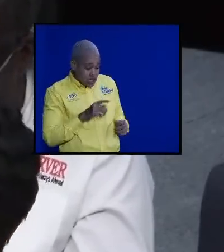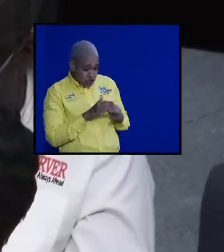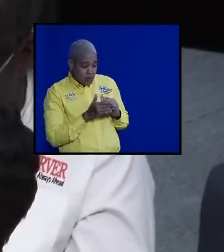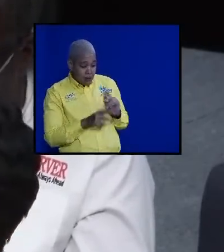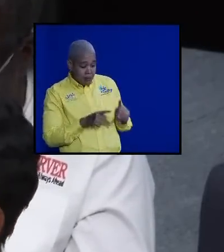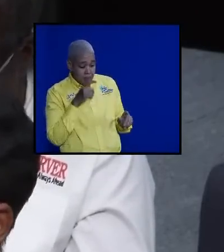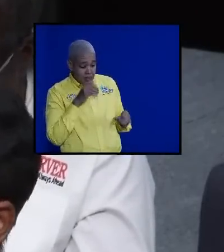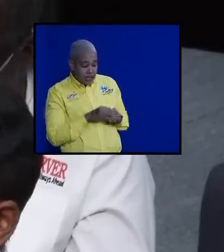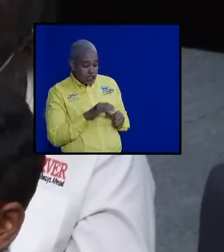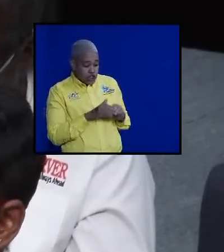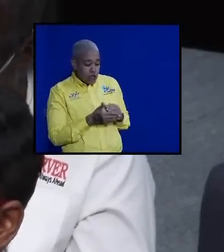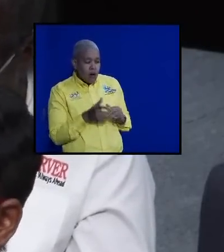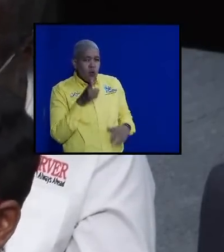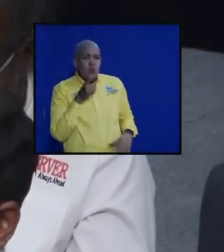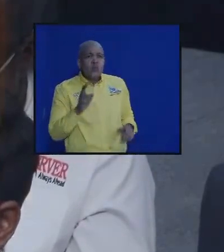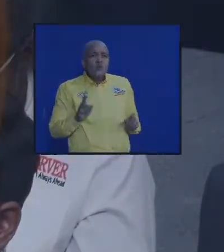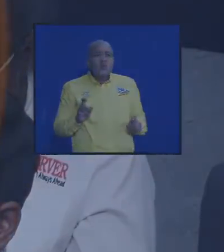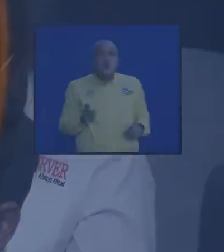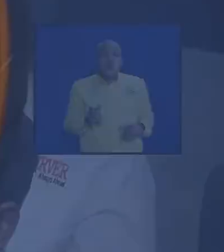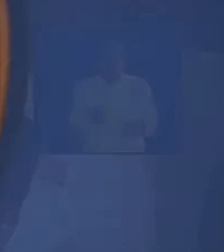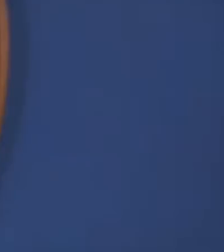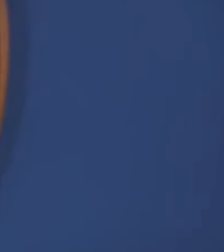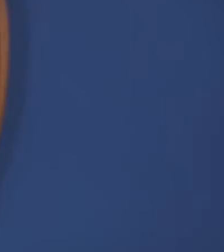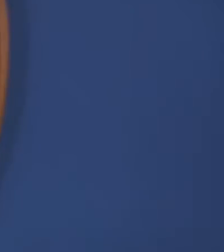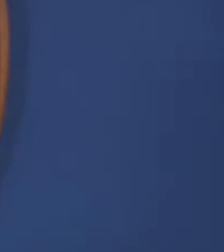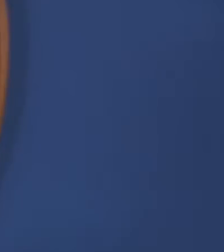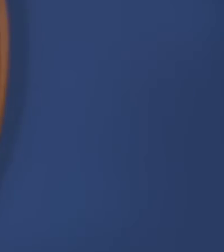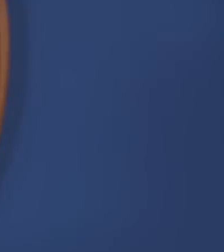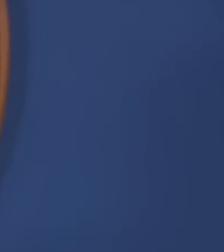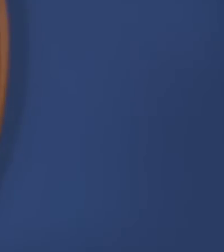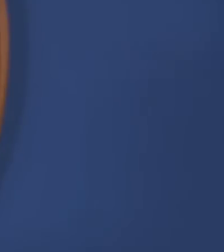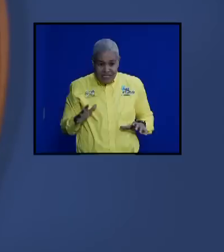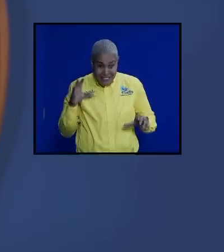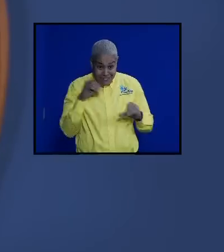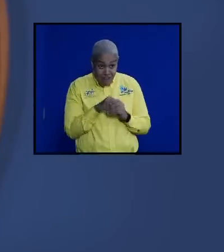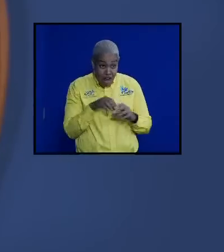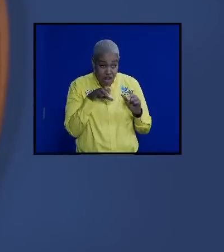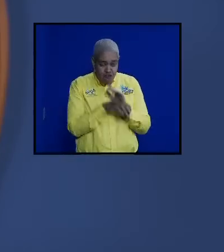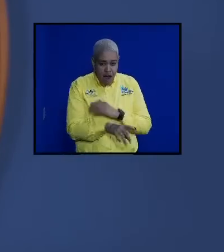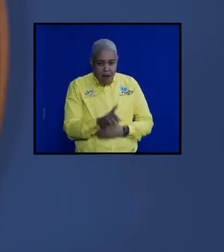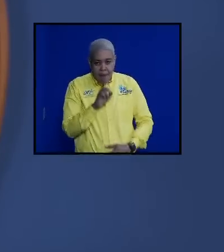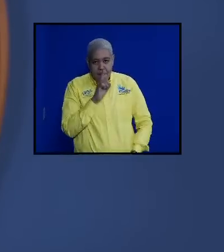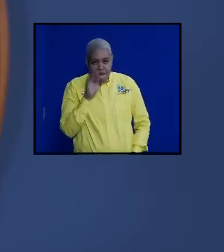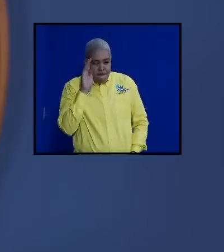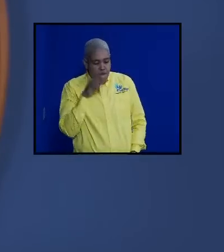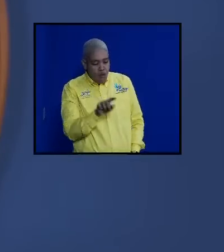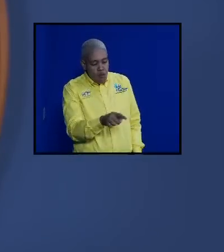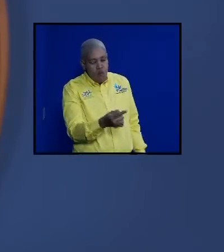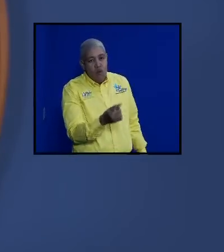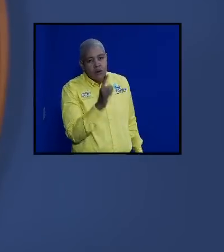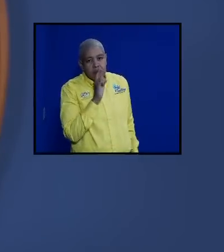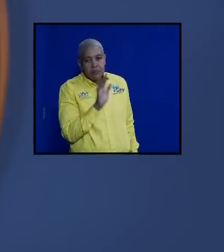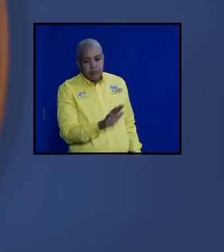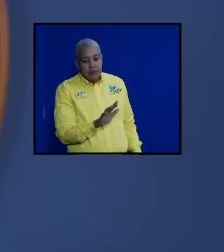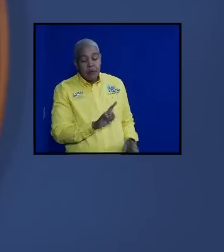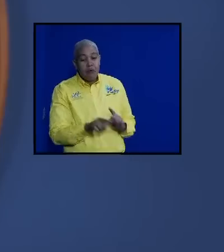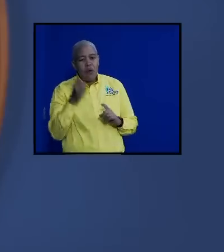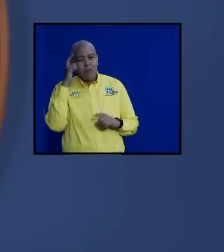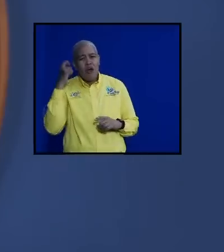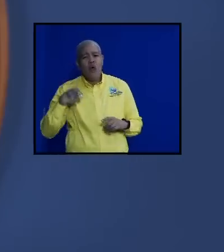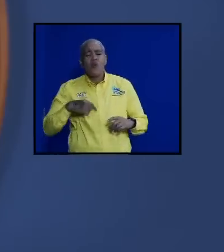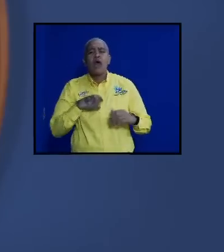are the masterminds or the ones actually committing the crime, but because we